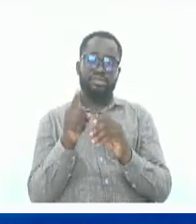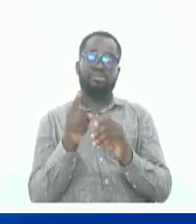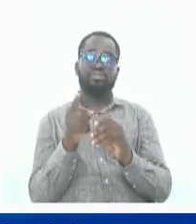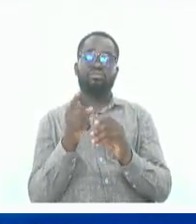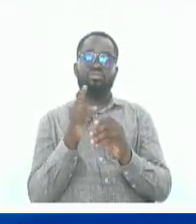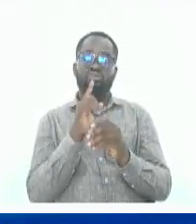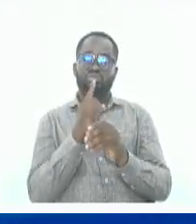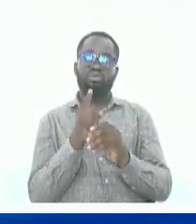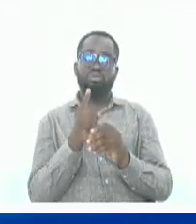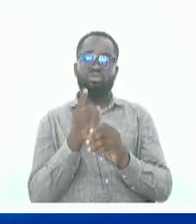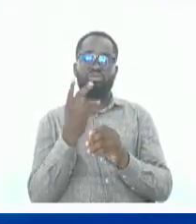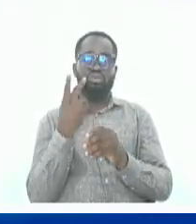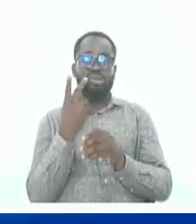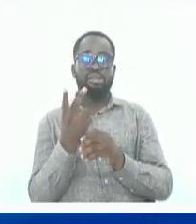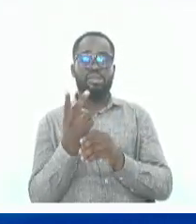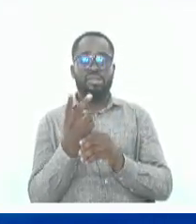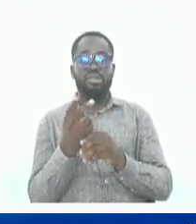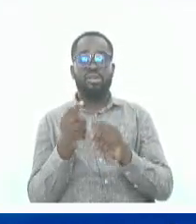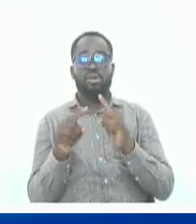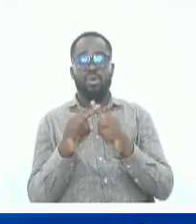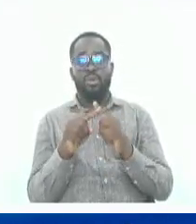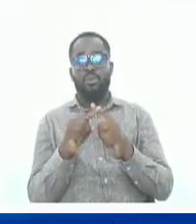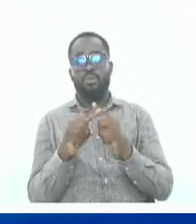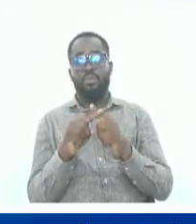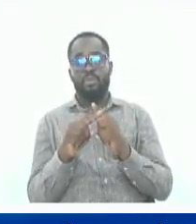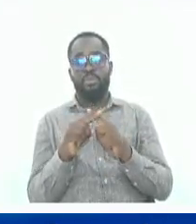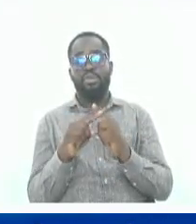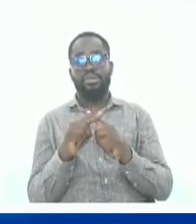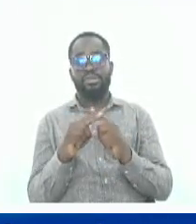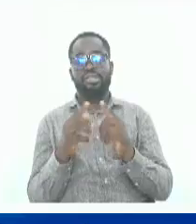essentially would see a positive